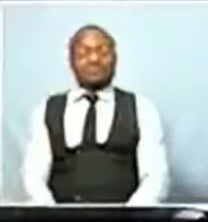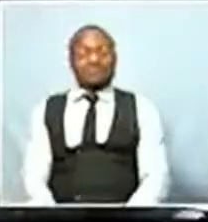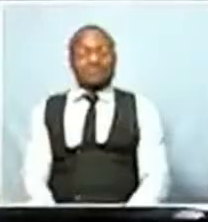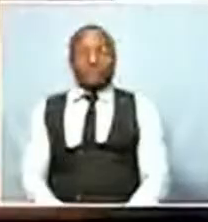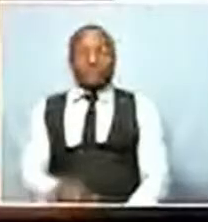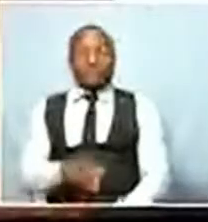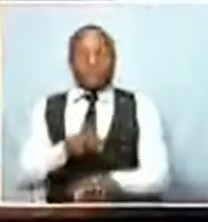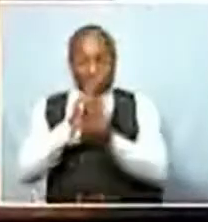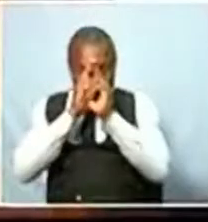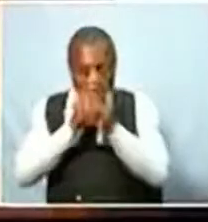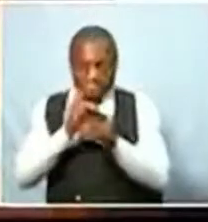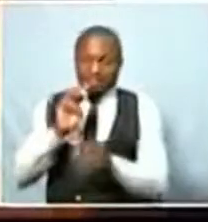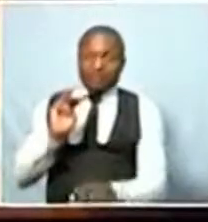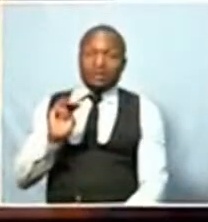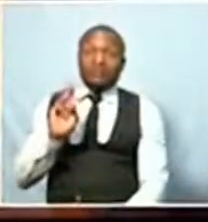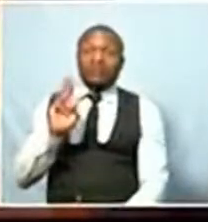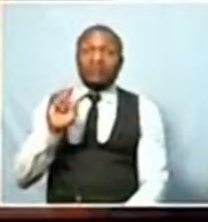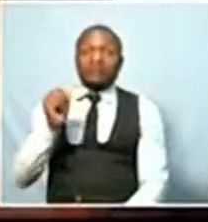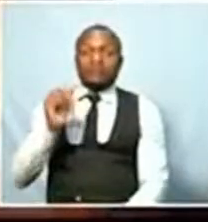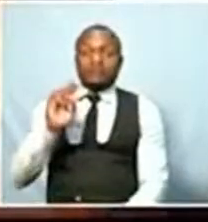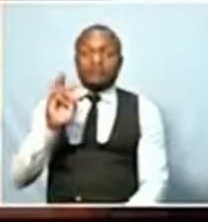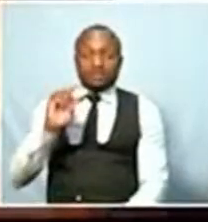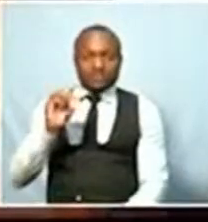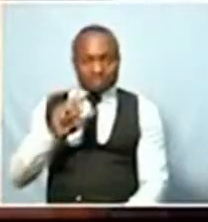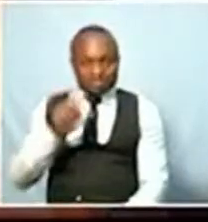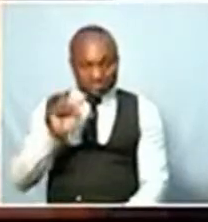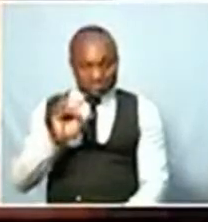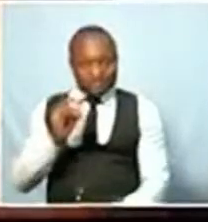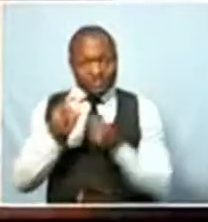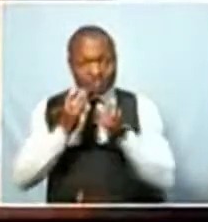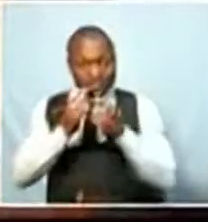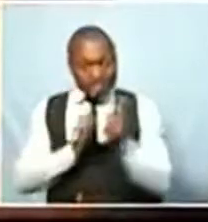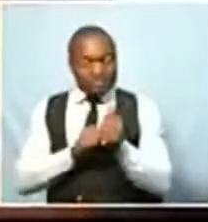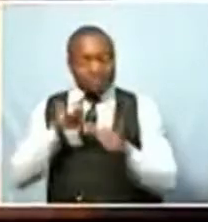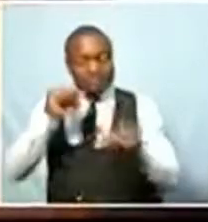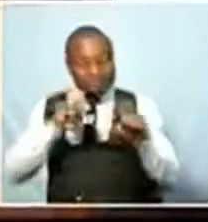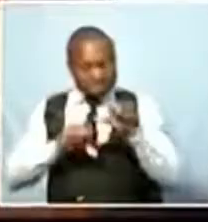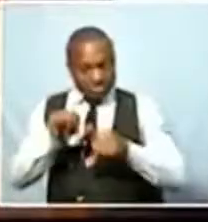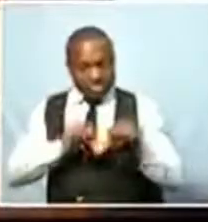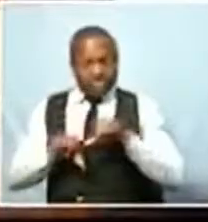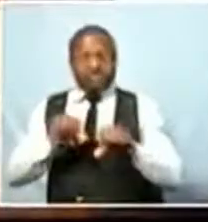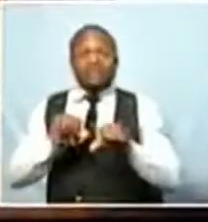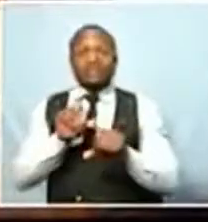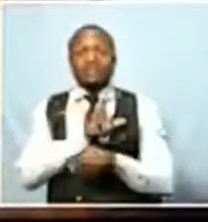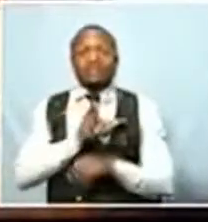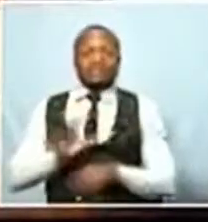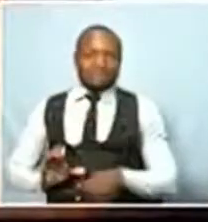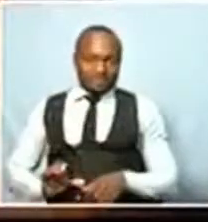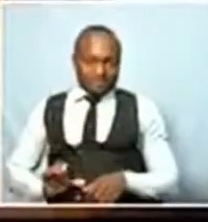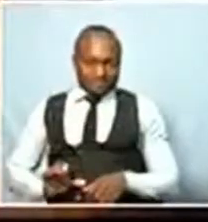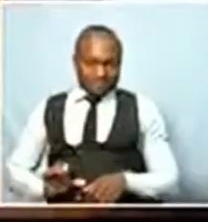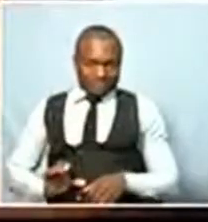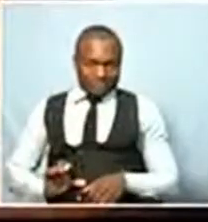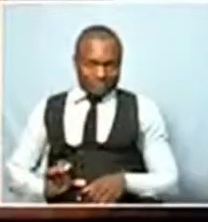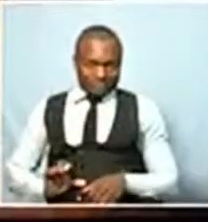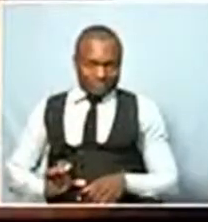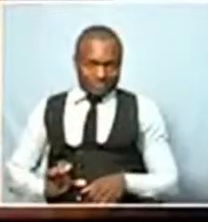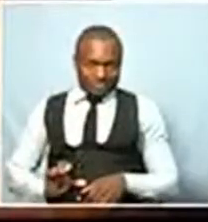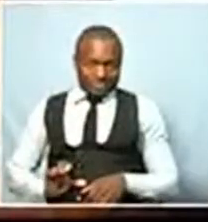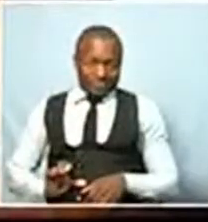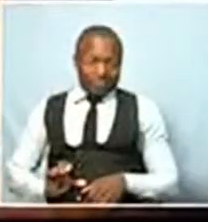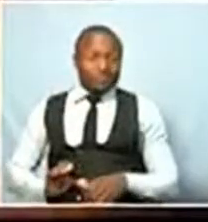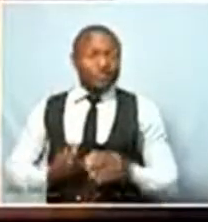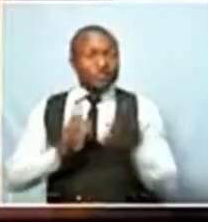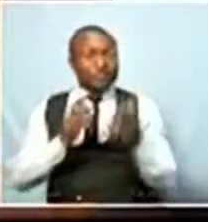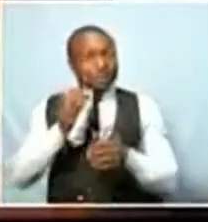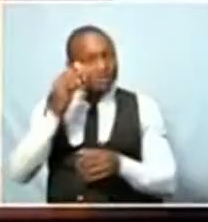Mr. Honorable Musumali here. So whilst we are talking about the auditees including this in their line, we also would